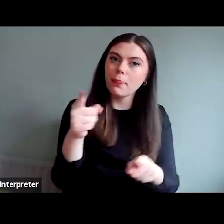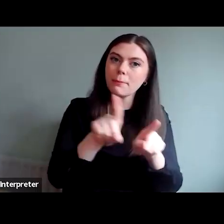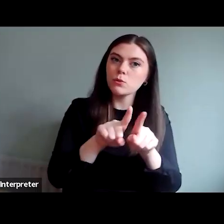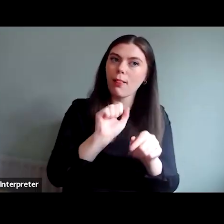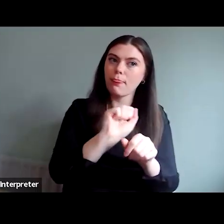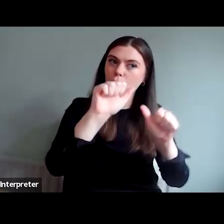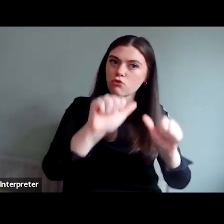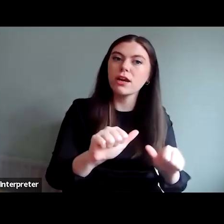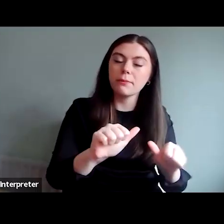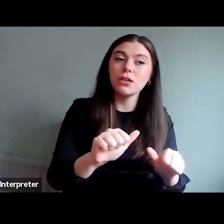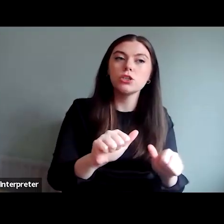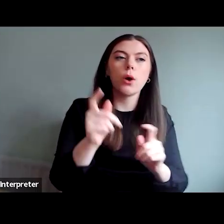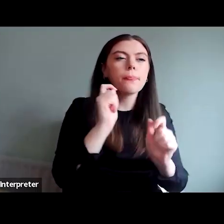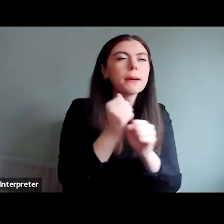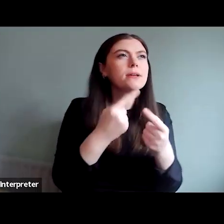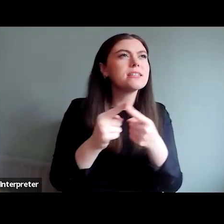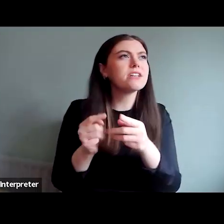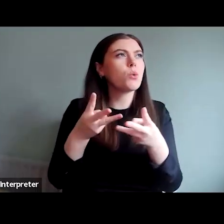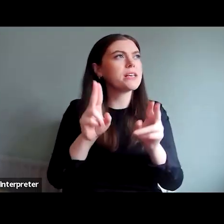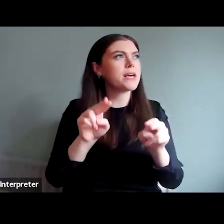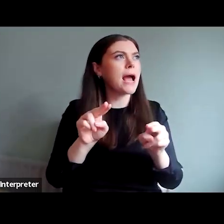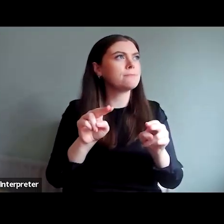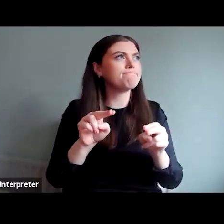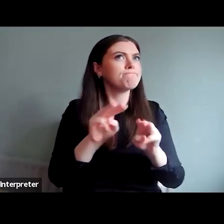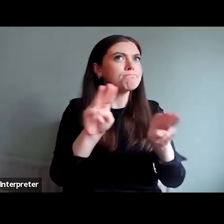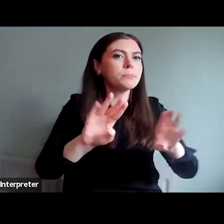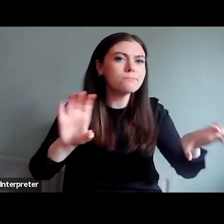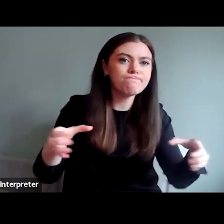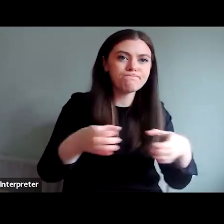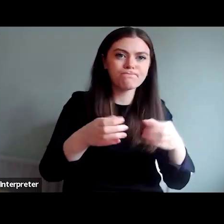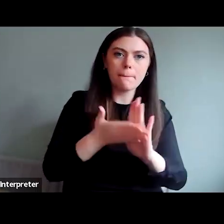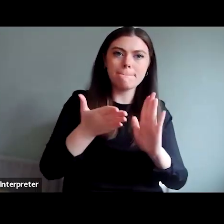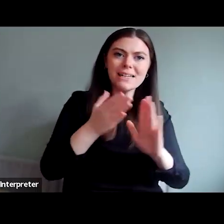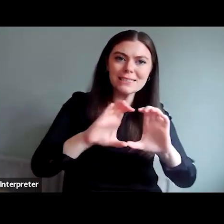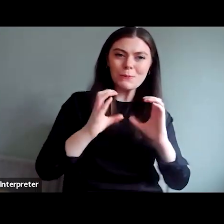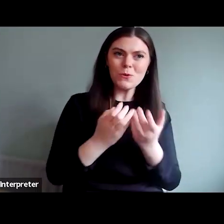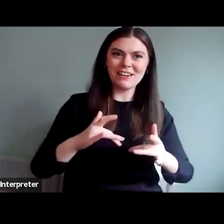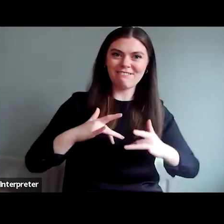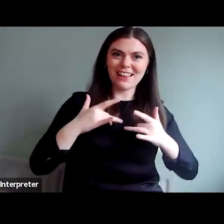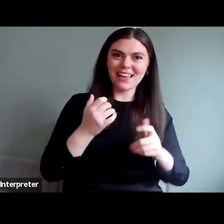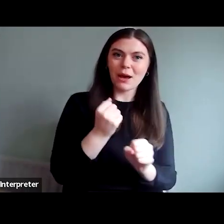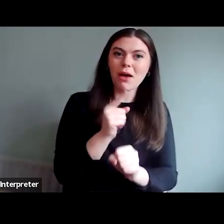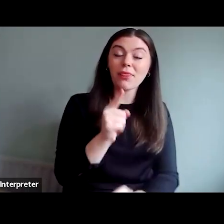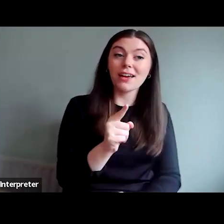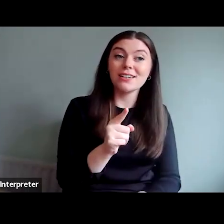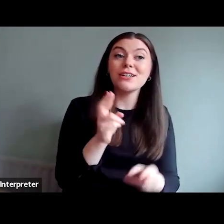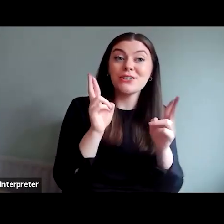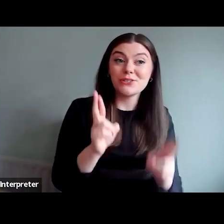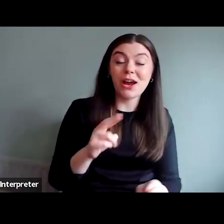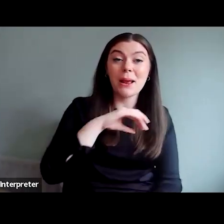other ways to bring people together and help to kind of highlight the action and build a sense of community around it. So yes, the Palestinian